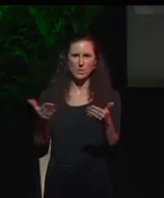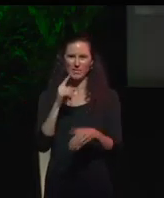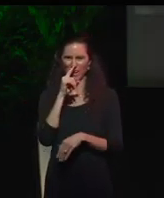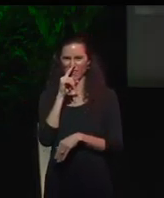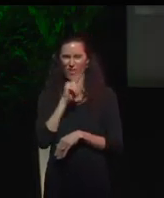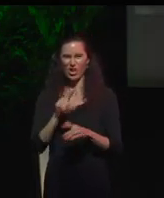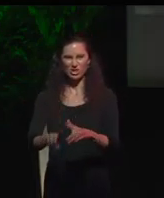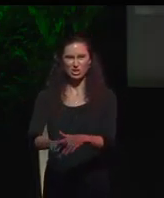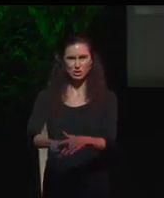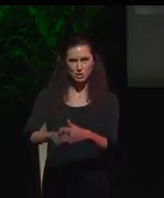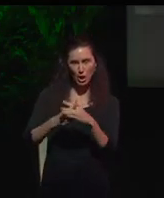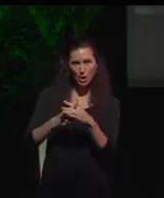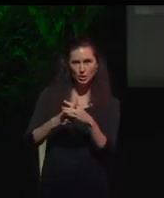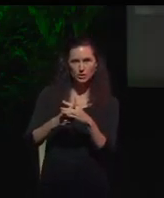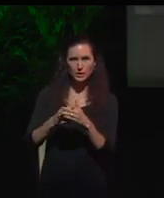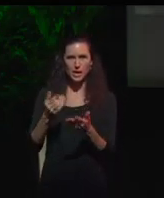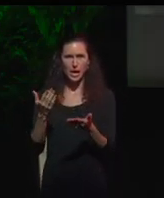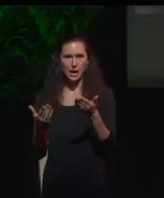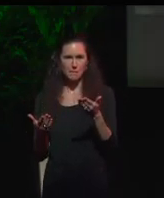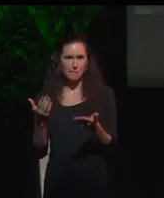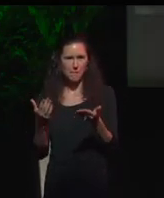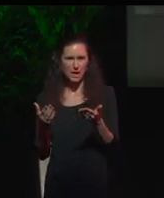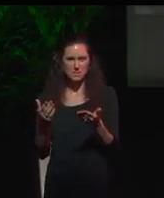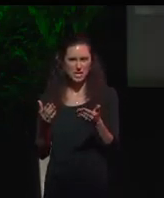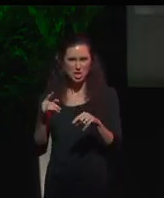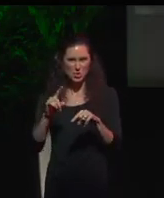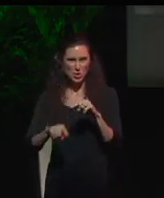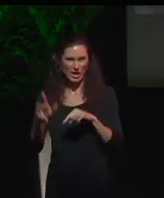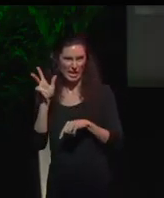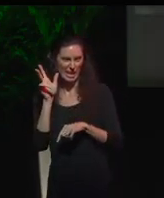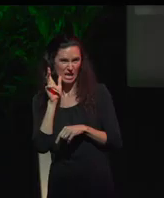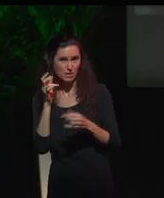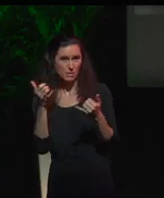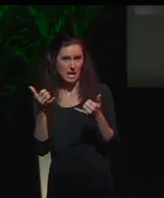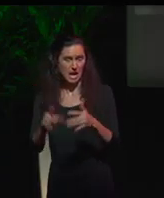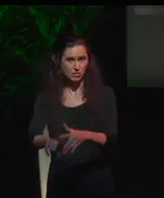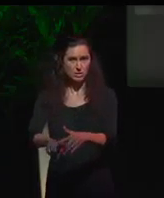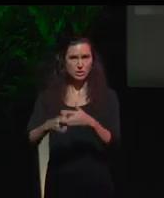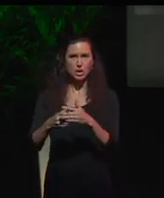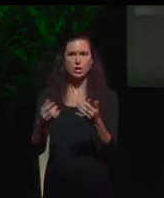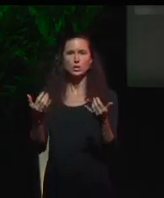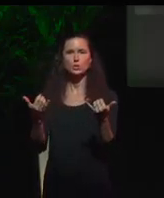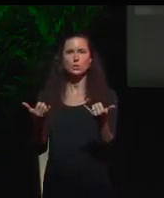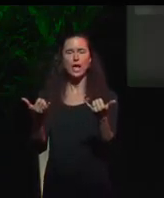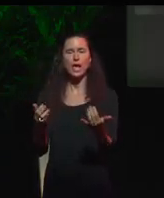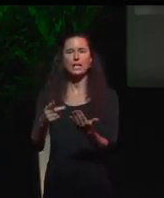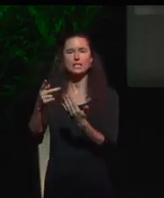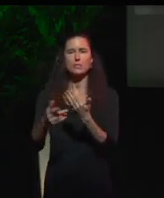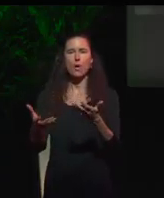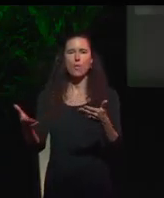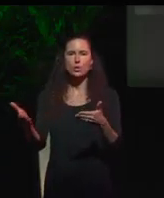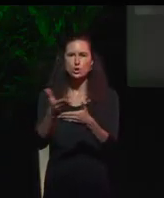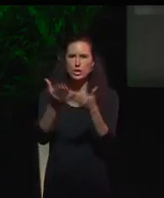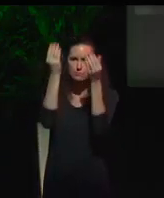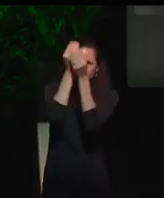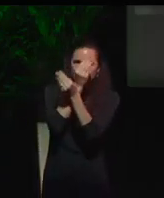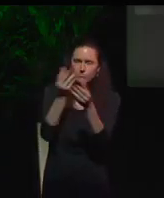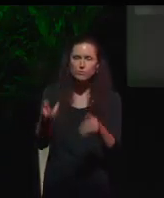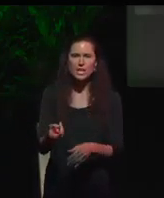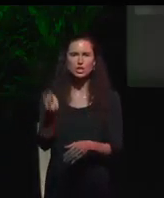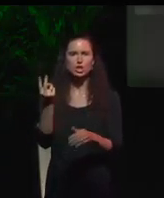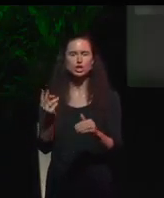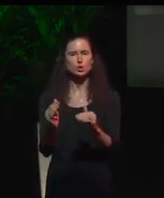start. I might have been on mute when we started, but here we go. In today's program, I want to share information with you on two